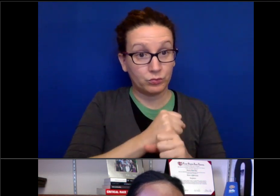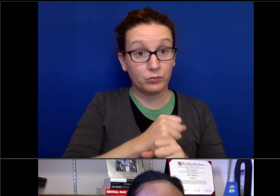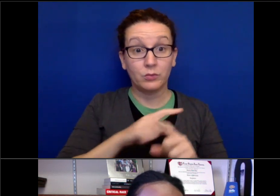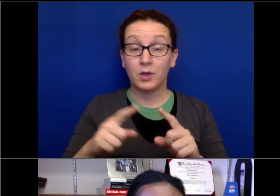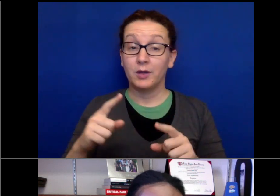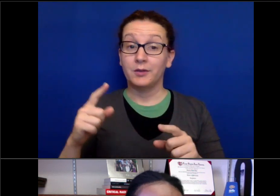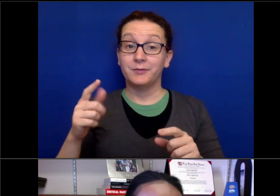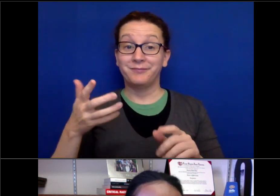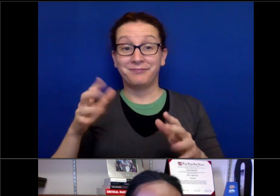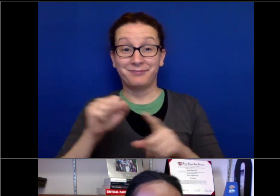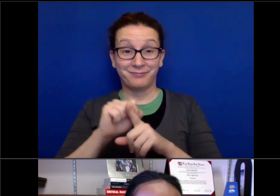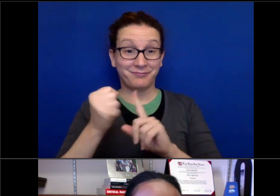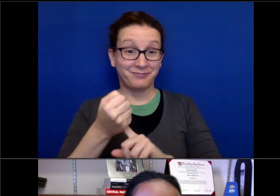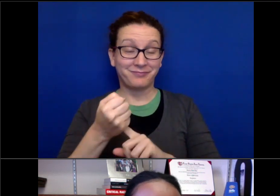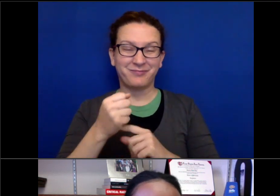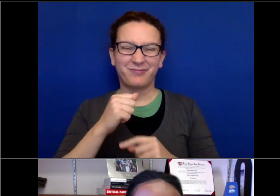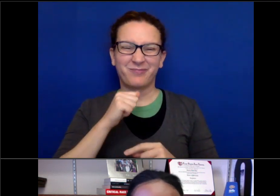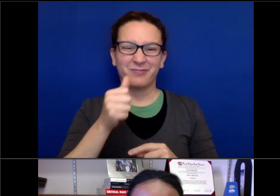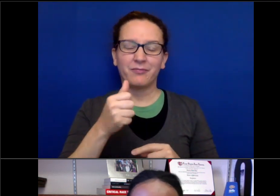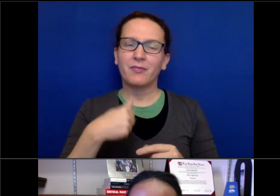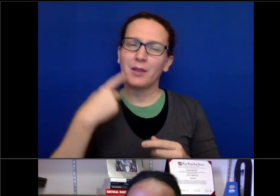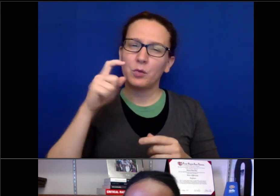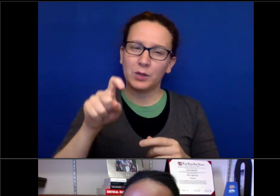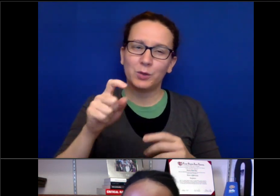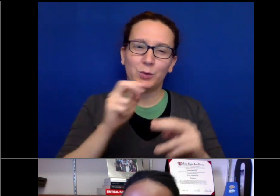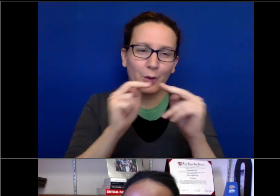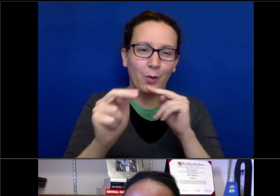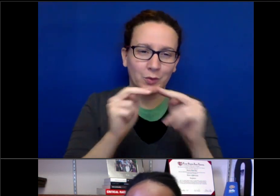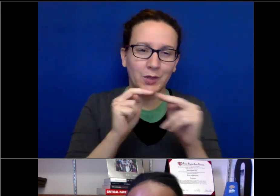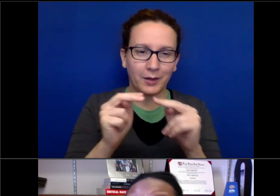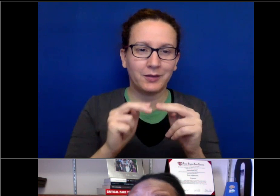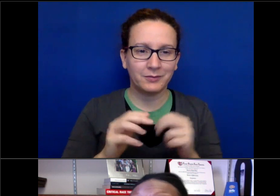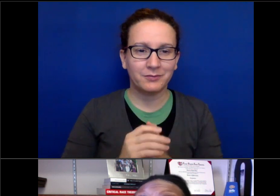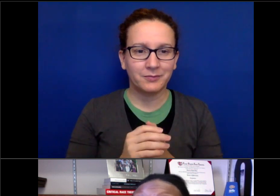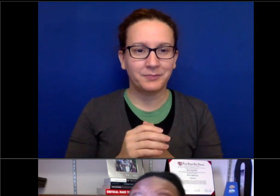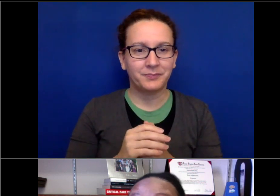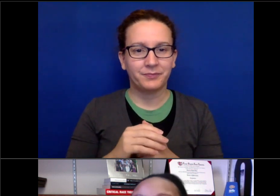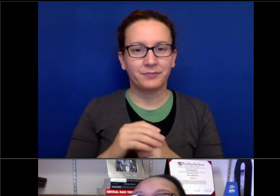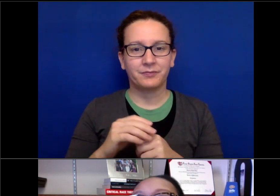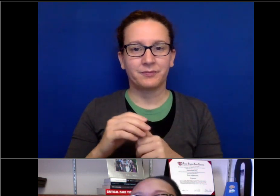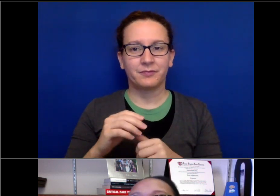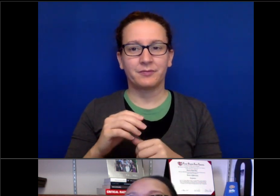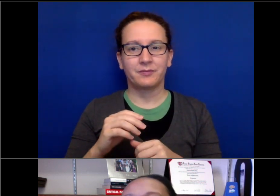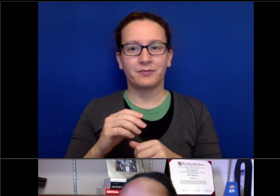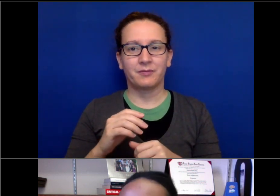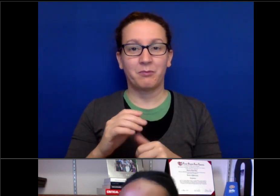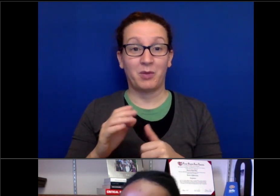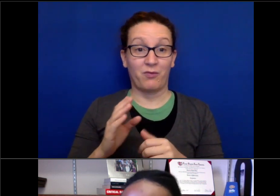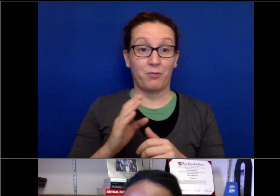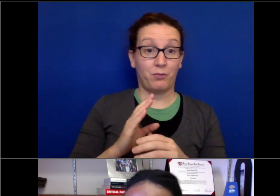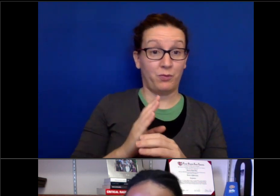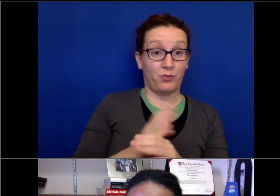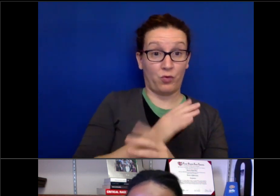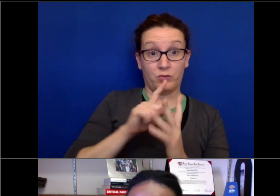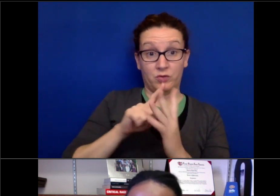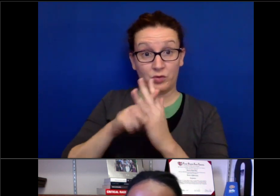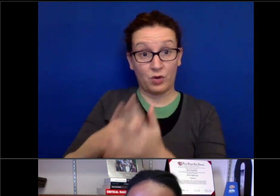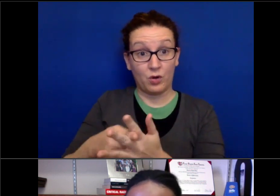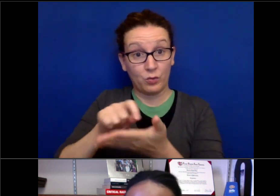which you are not, I think you need to negotiate at the top of writing a paper with